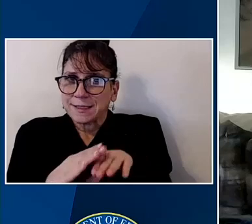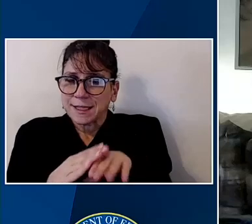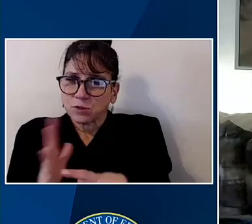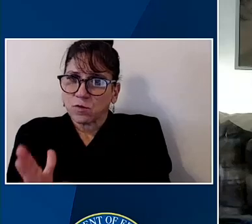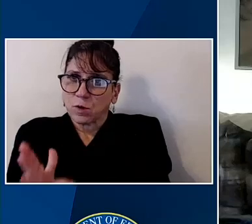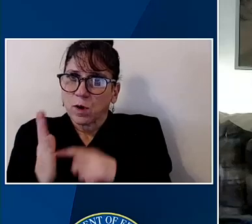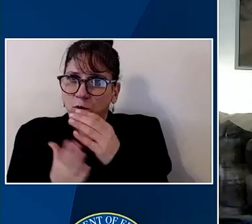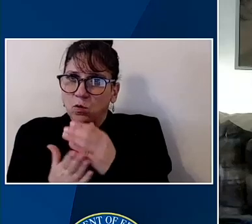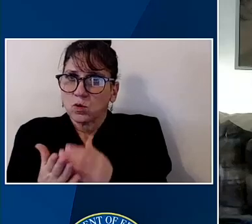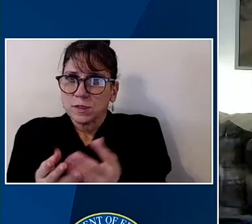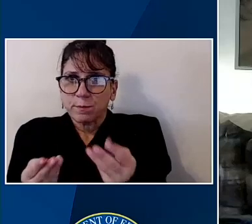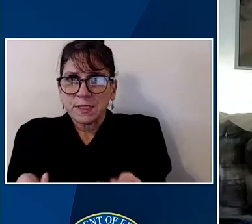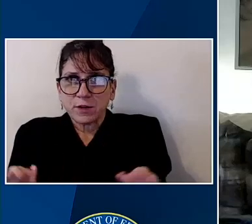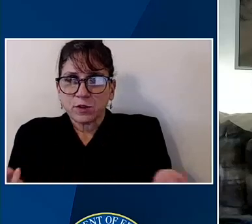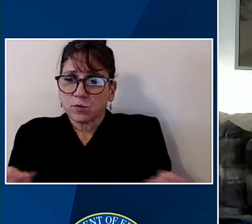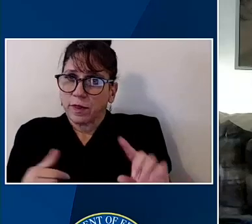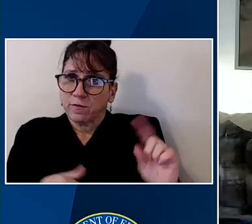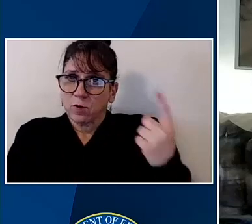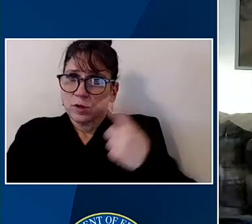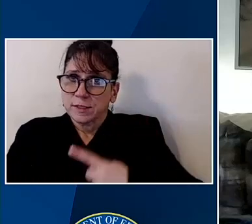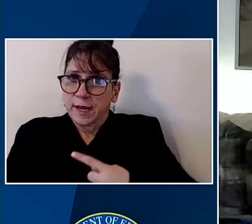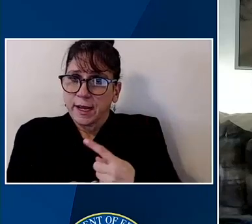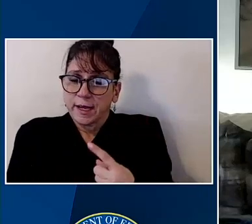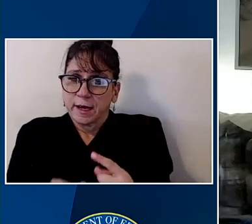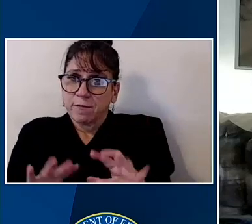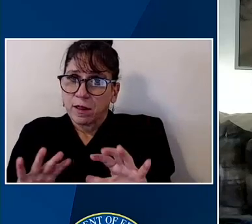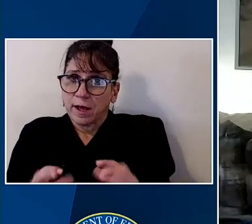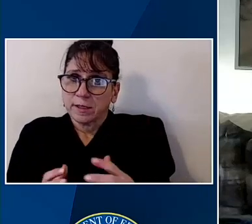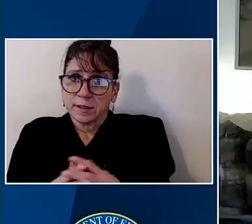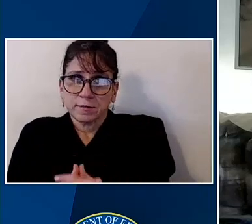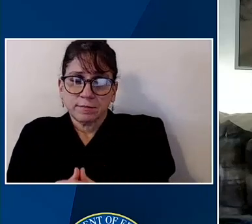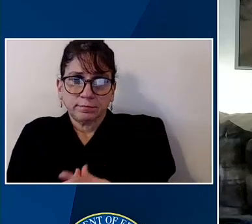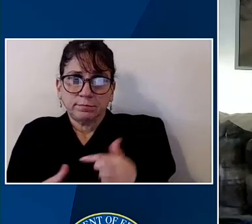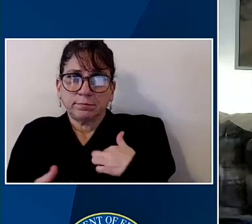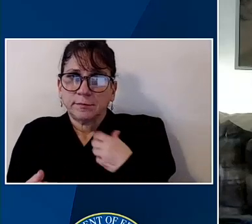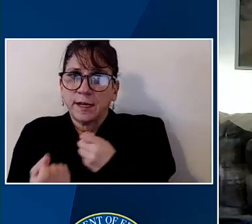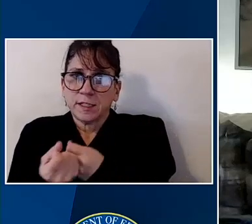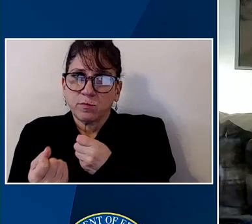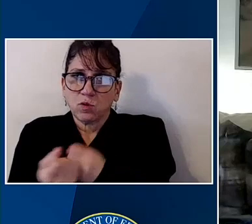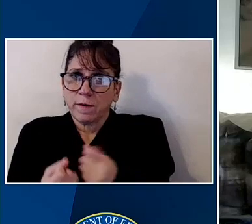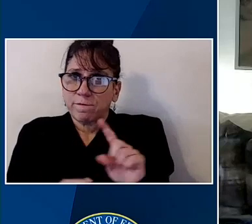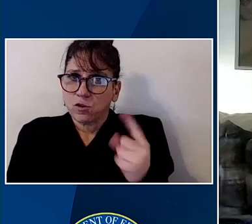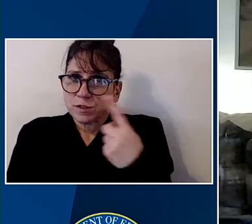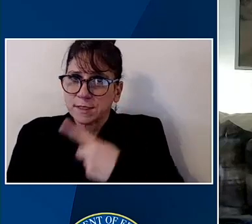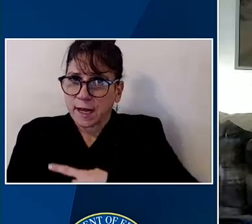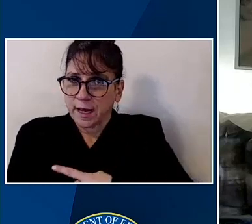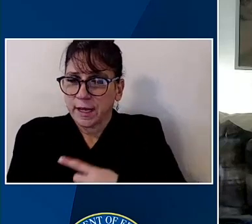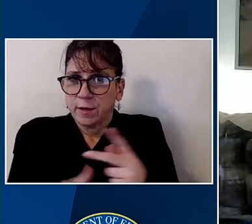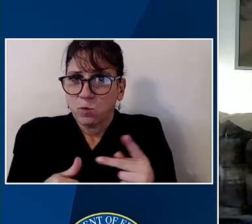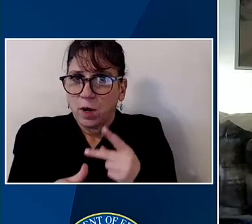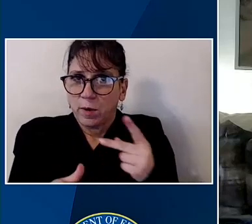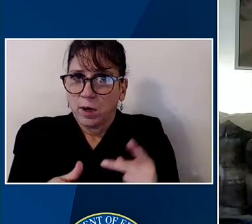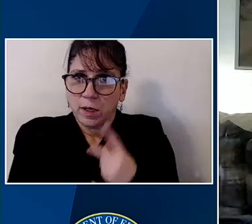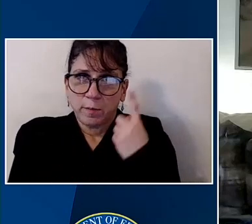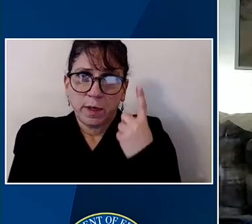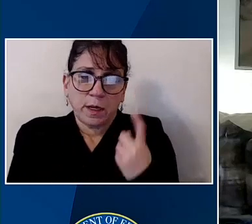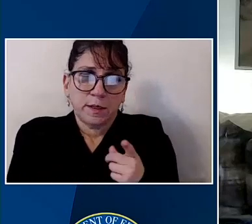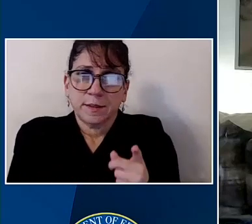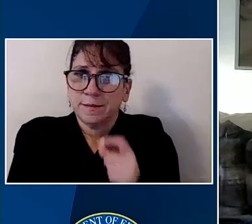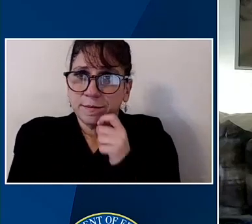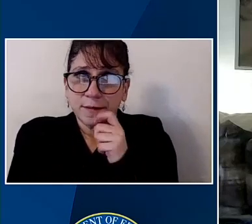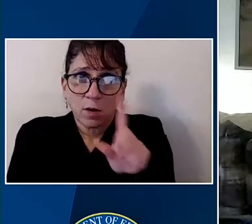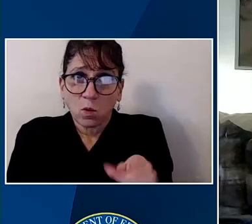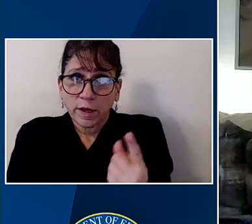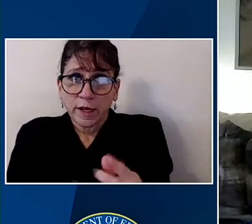course materials on the first day of class. I support First Day, primarily because it has not only